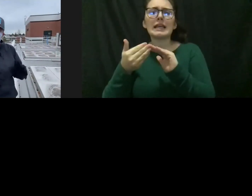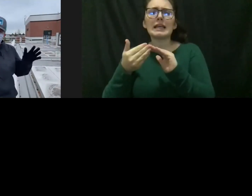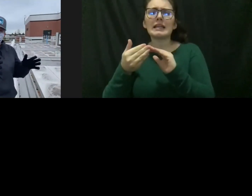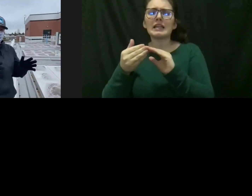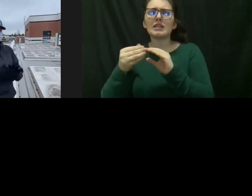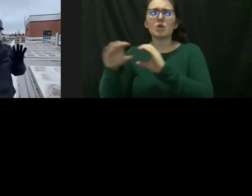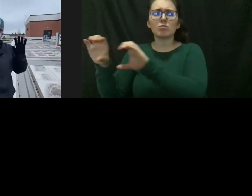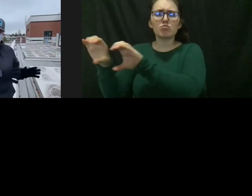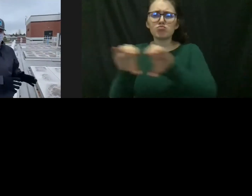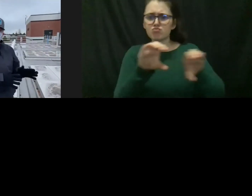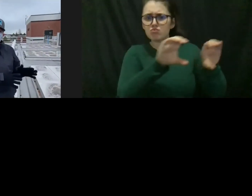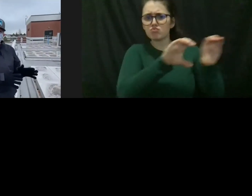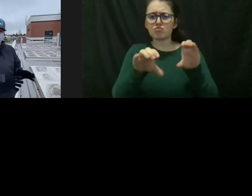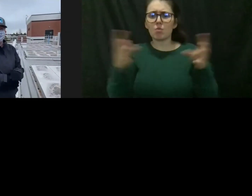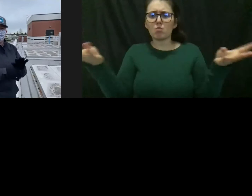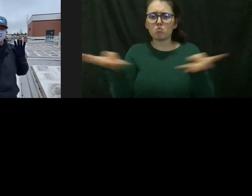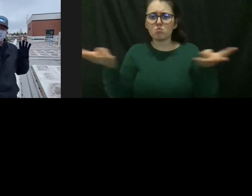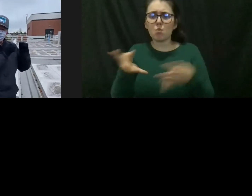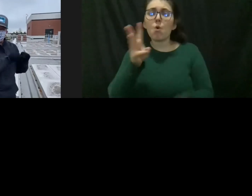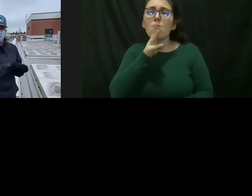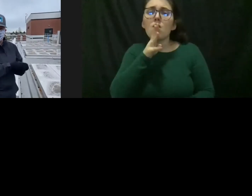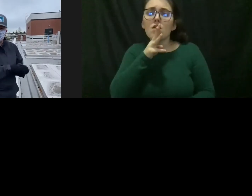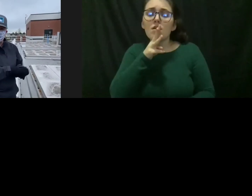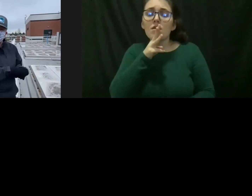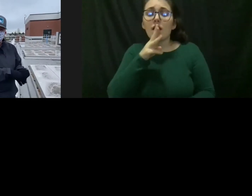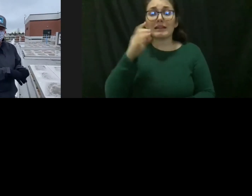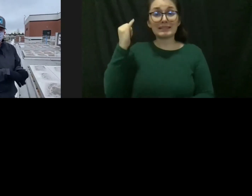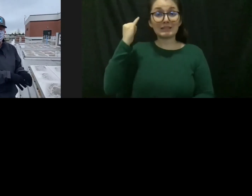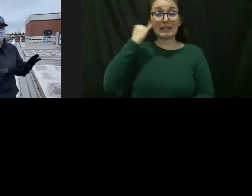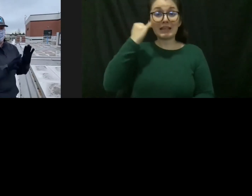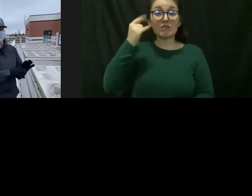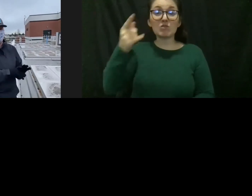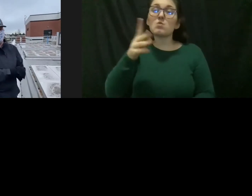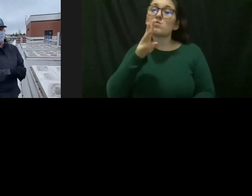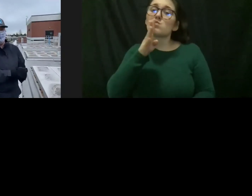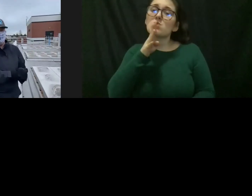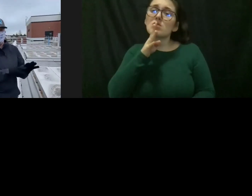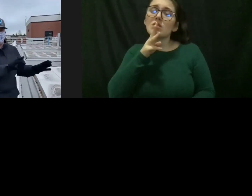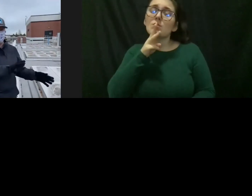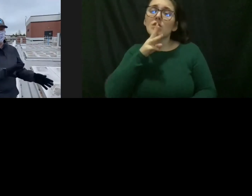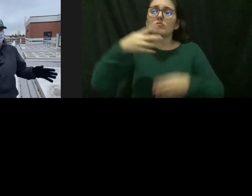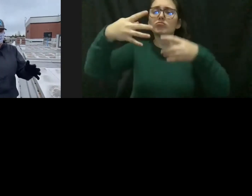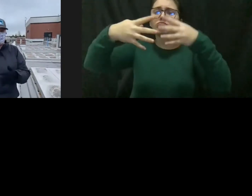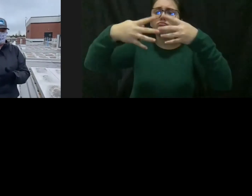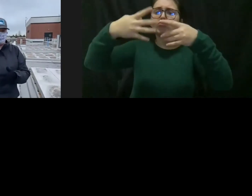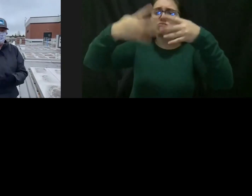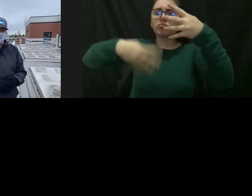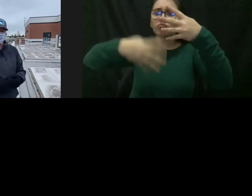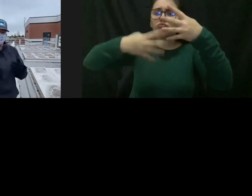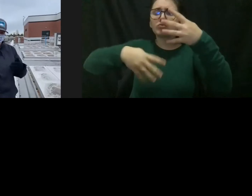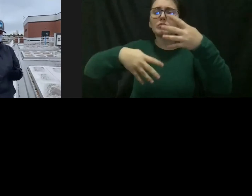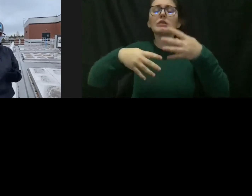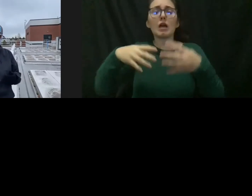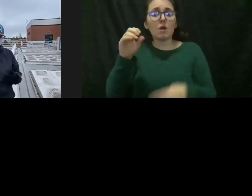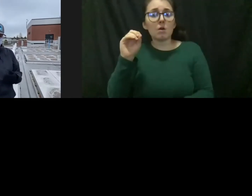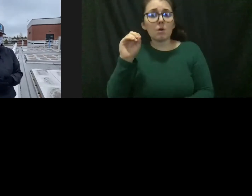So basically, like when you flush your toilet, you run water down your kitchen sink, it comes through several miles of pipe here